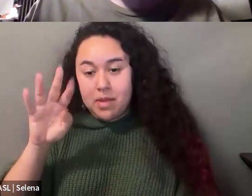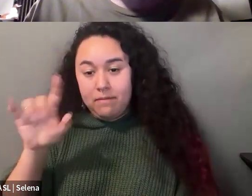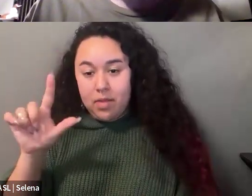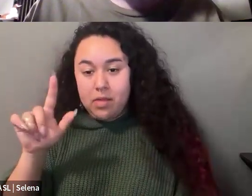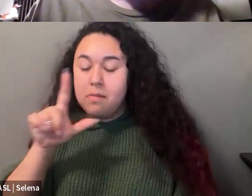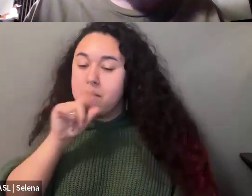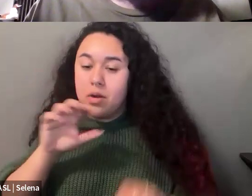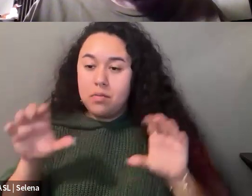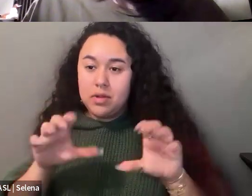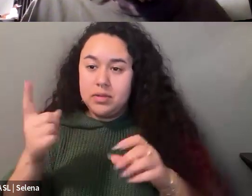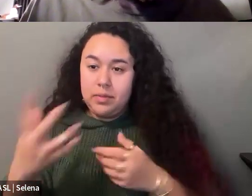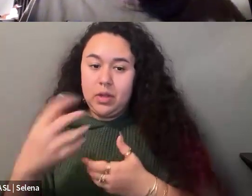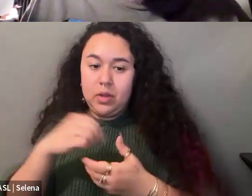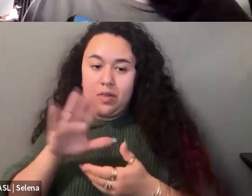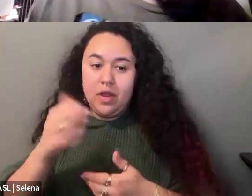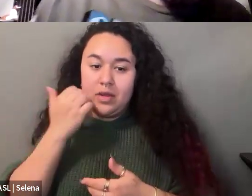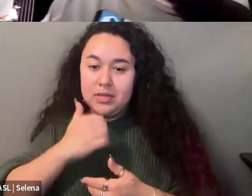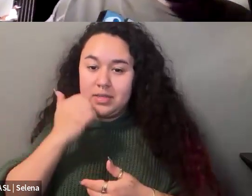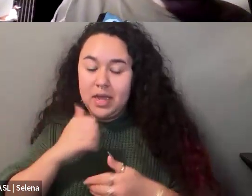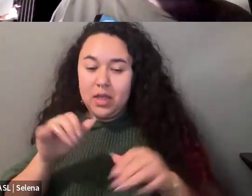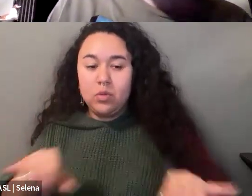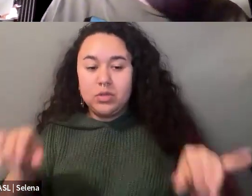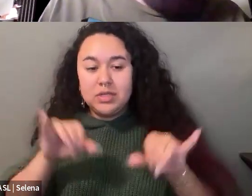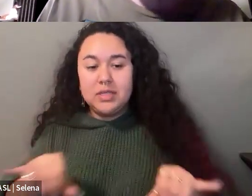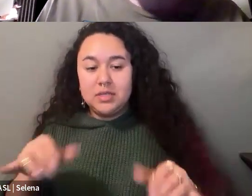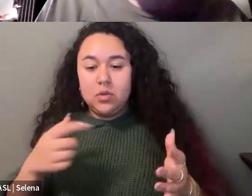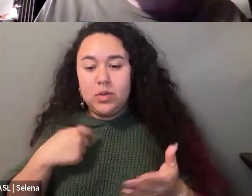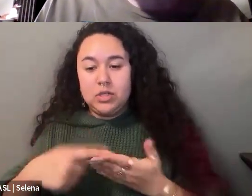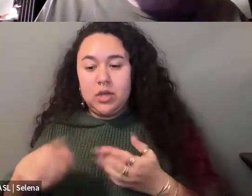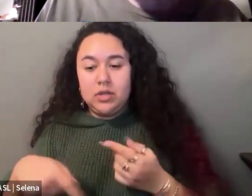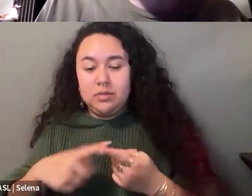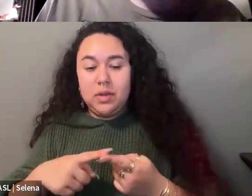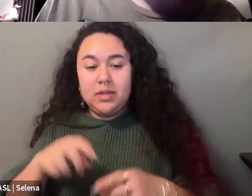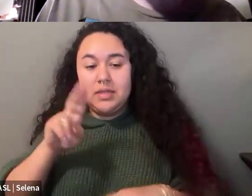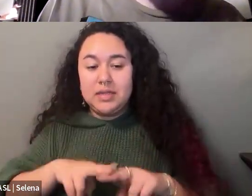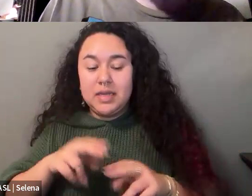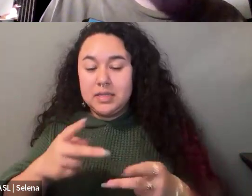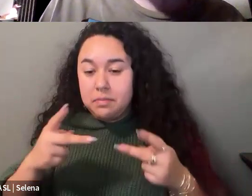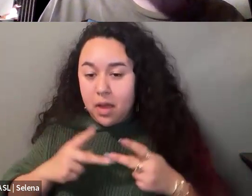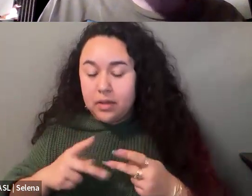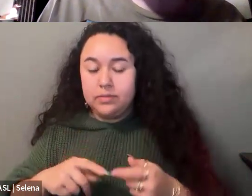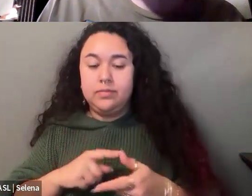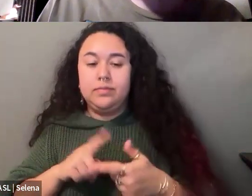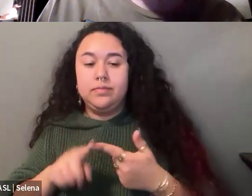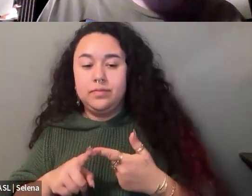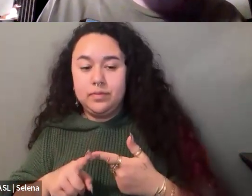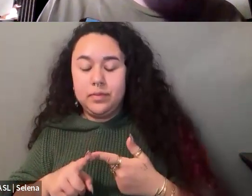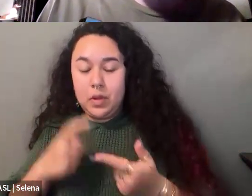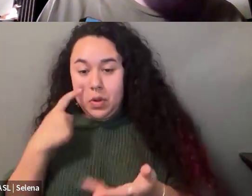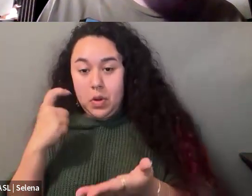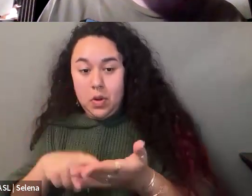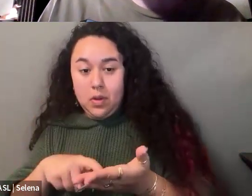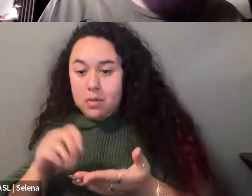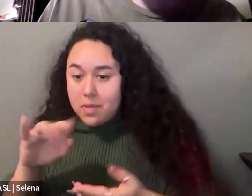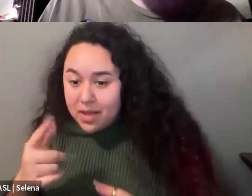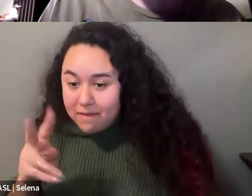that somebody might incorporate into their daily routine? We talked a little bit about sit spots, about noticing, oh my